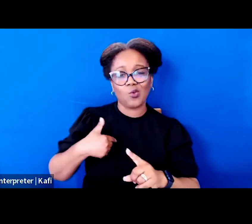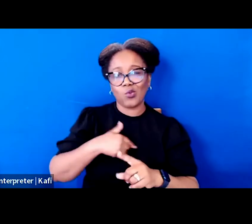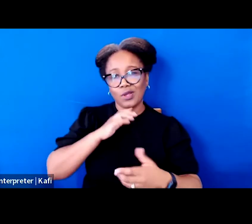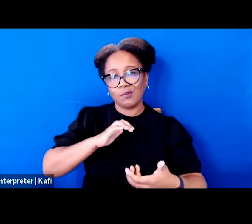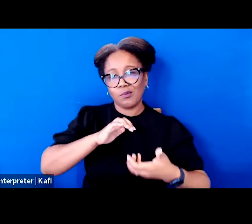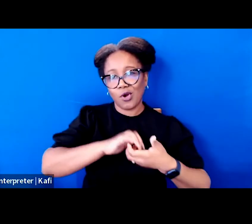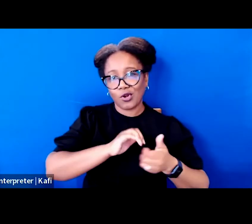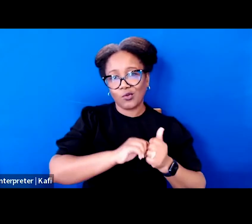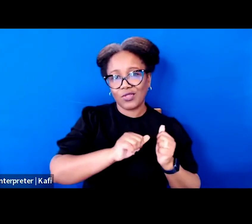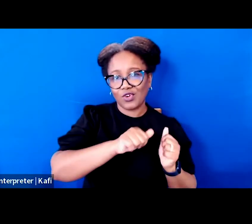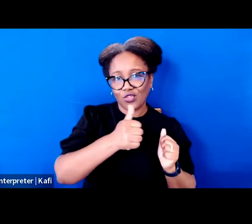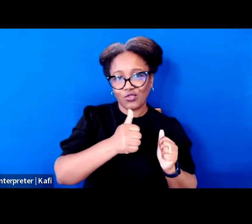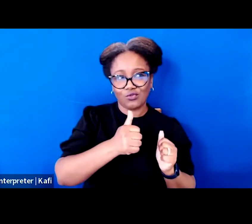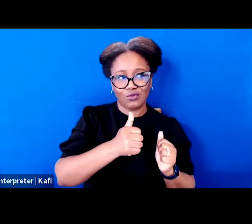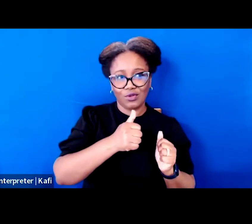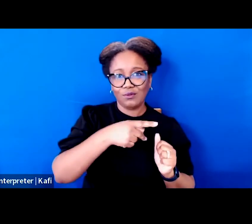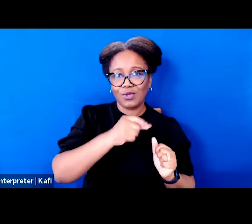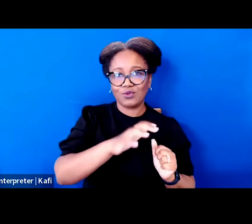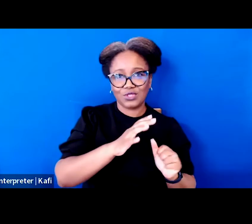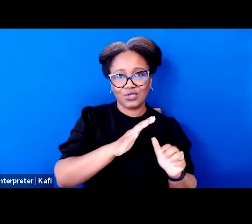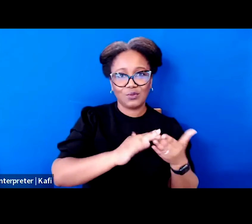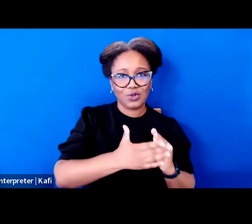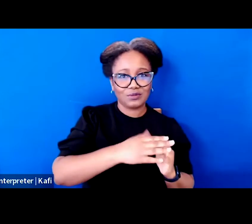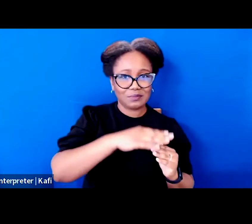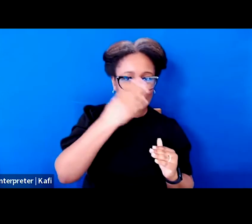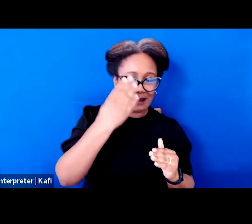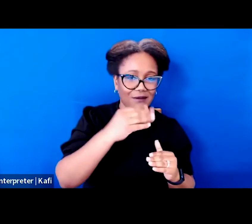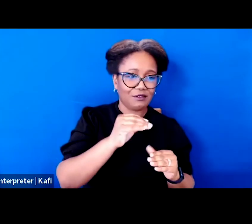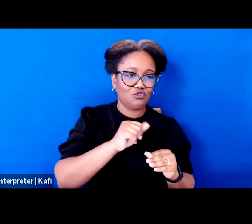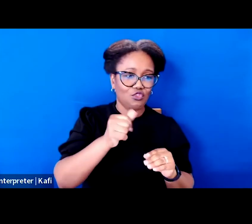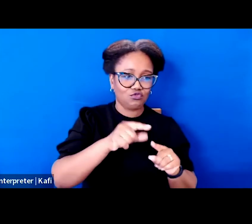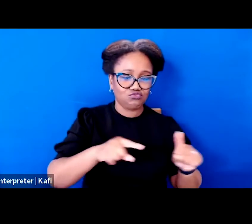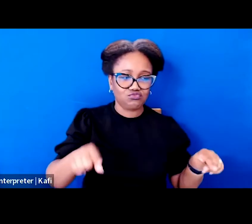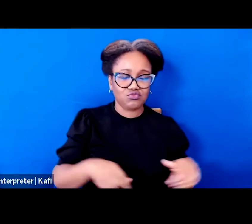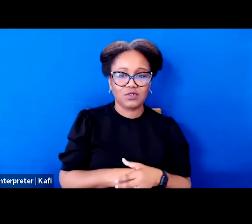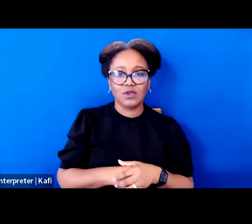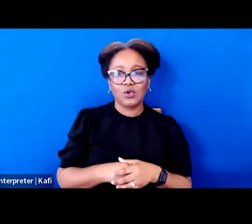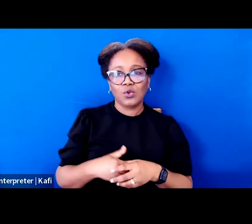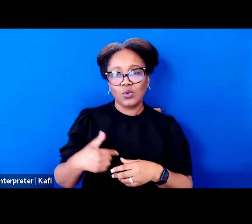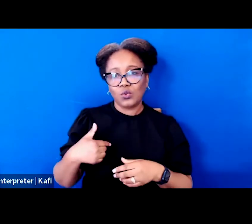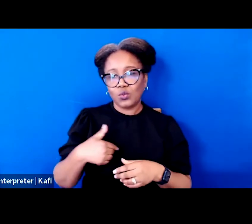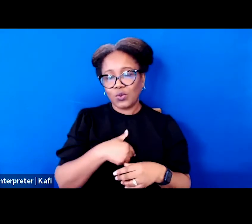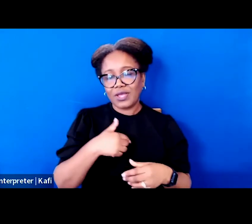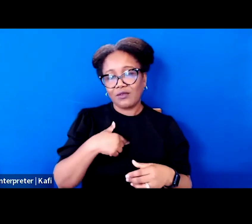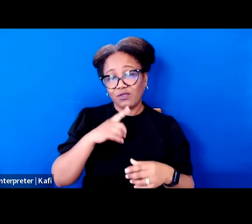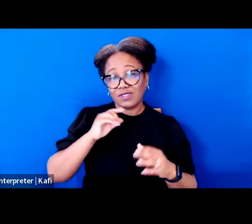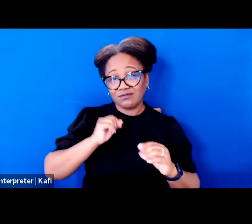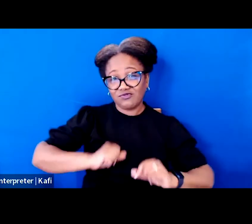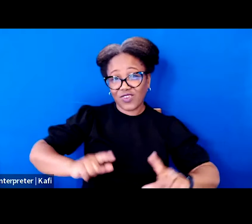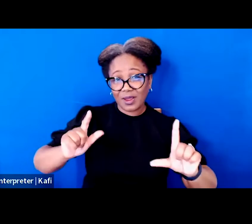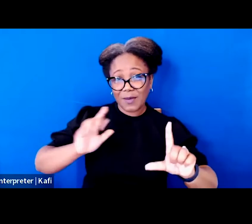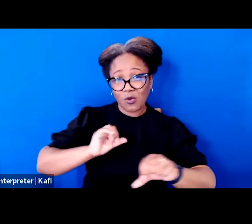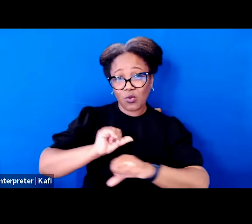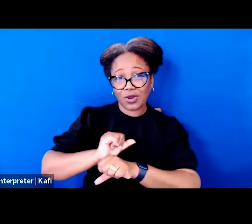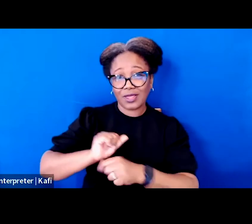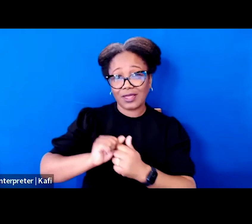color. We operate through an abolitionist and a transformative justice framework and through several programs